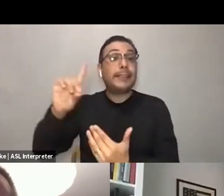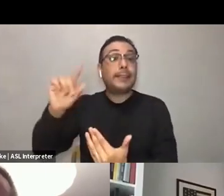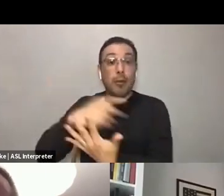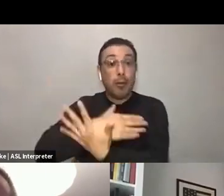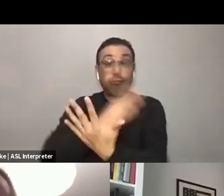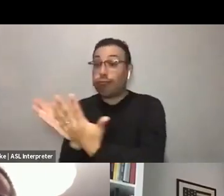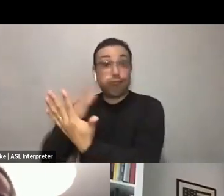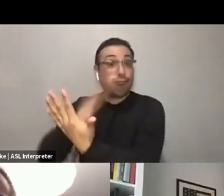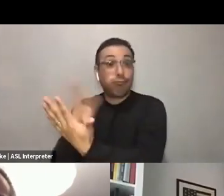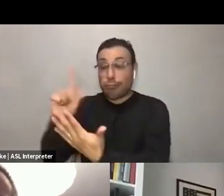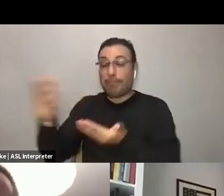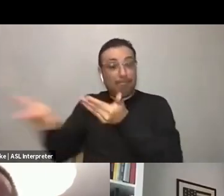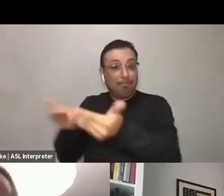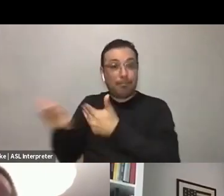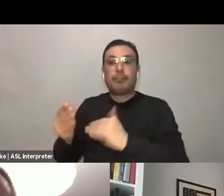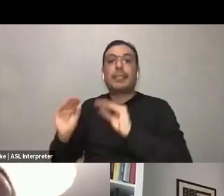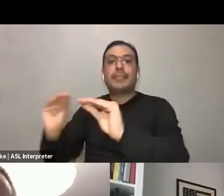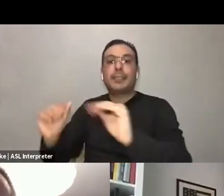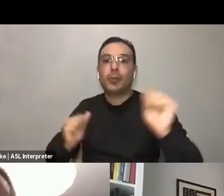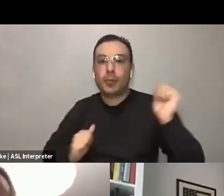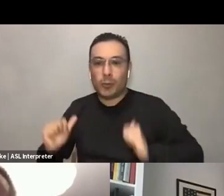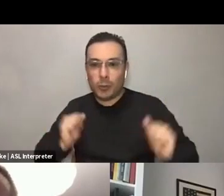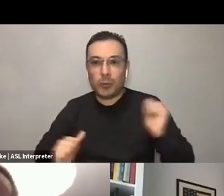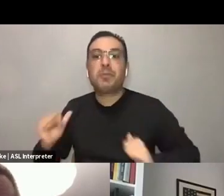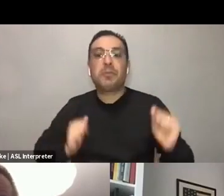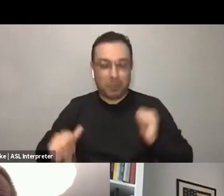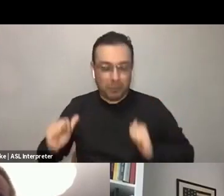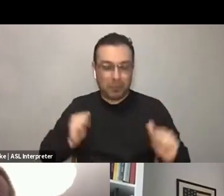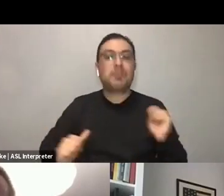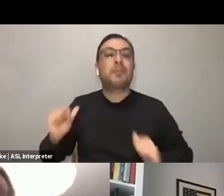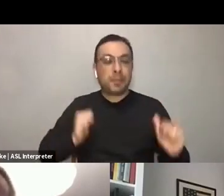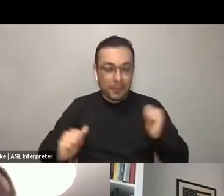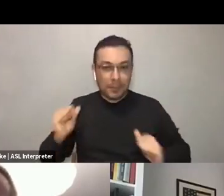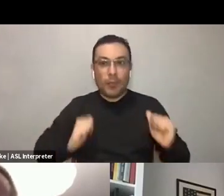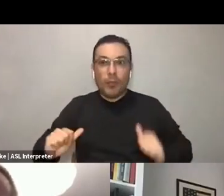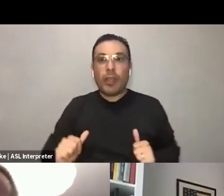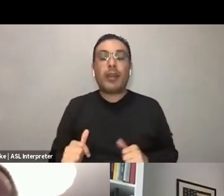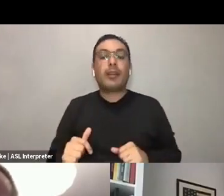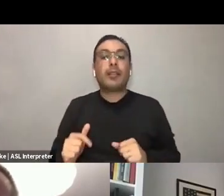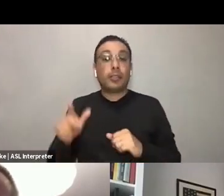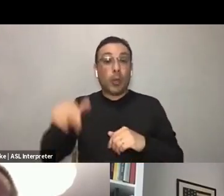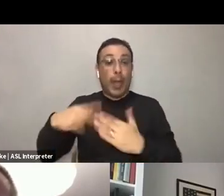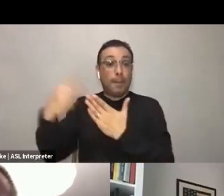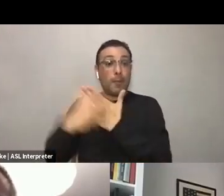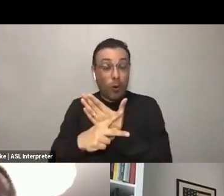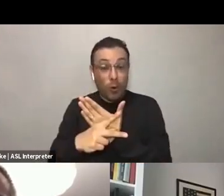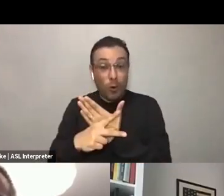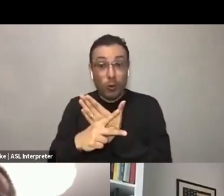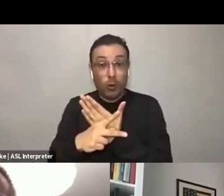people all throughout the country. This year, because we moved to Zoom, that program is currently going on, we're in our second week.